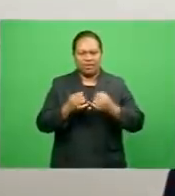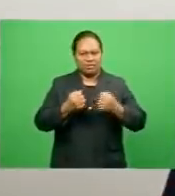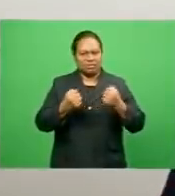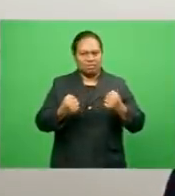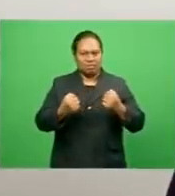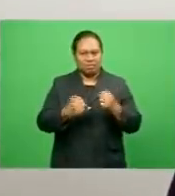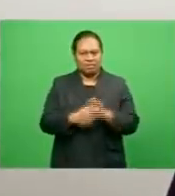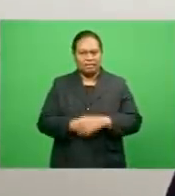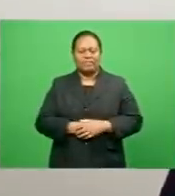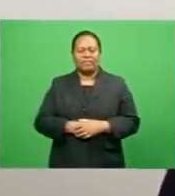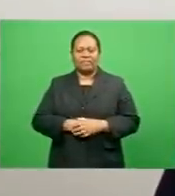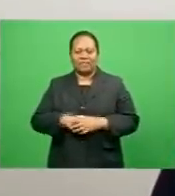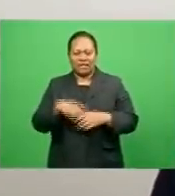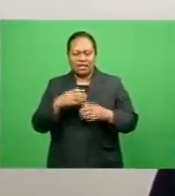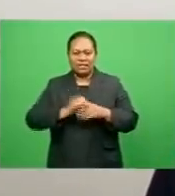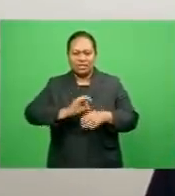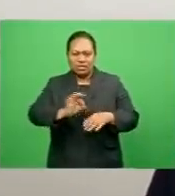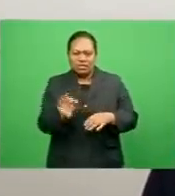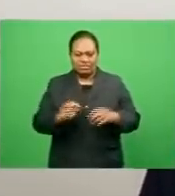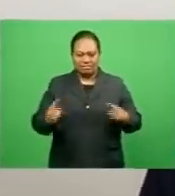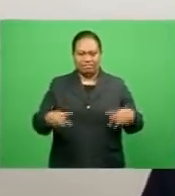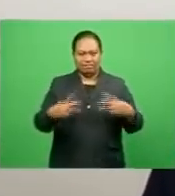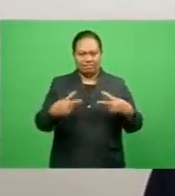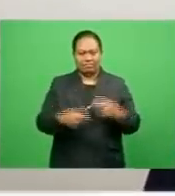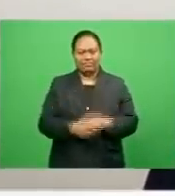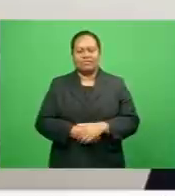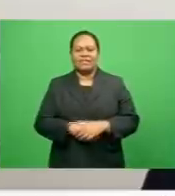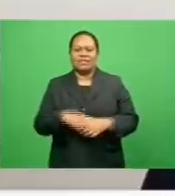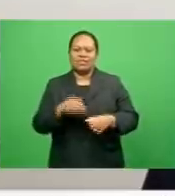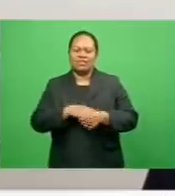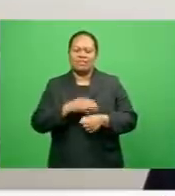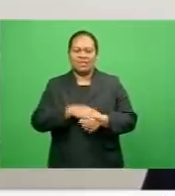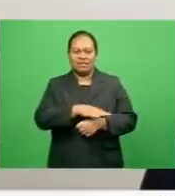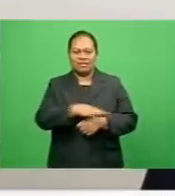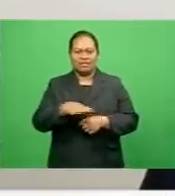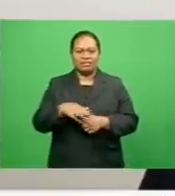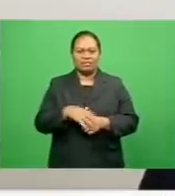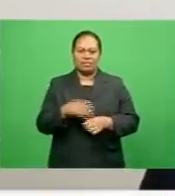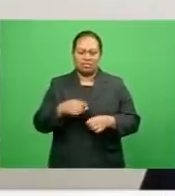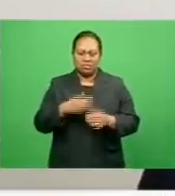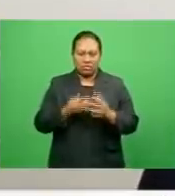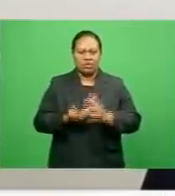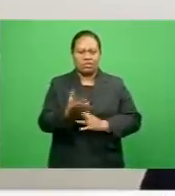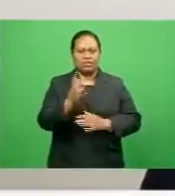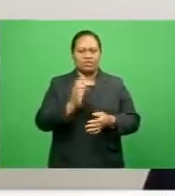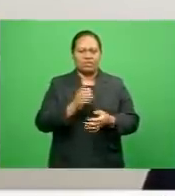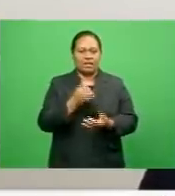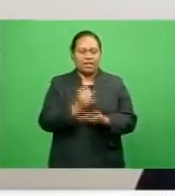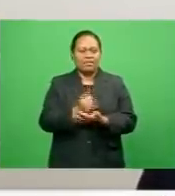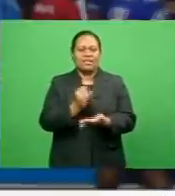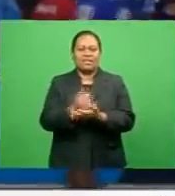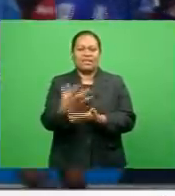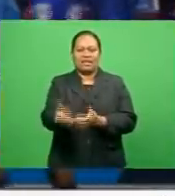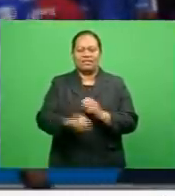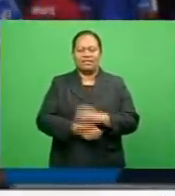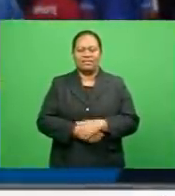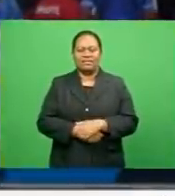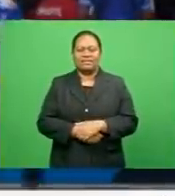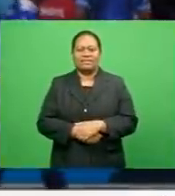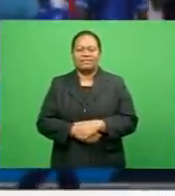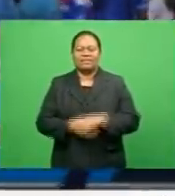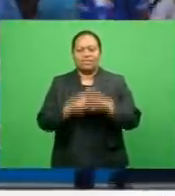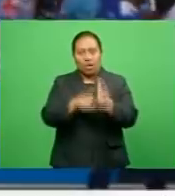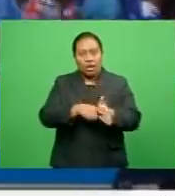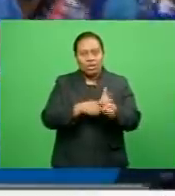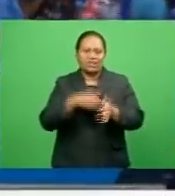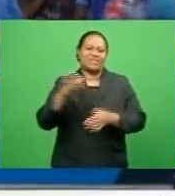It's a semi-final. We had to be on our toes, and we made 2 mistakes and conceded 2 goals. So that's the reality of it. Lautoka has